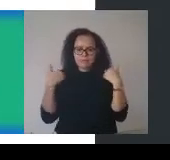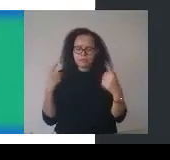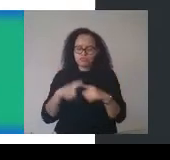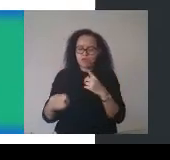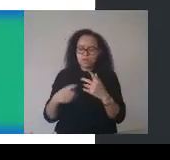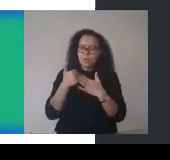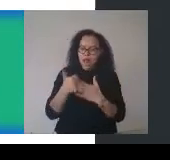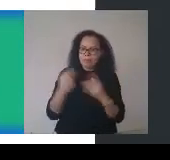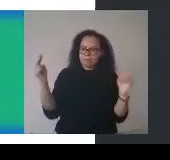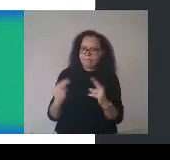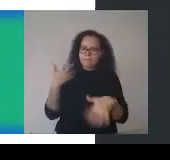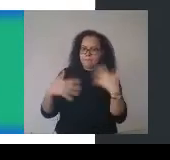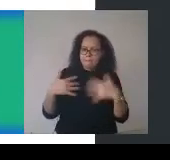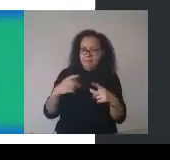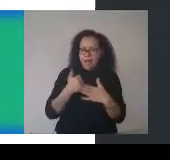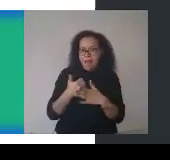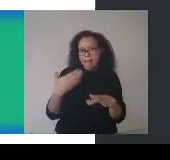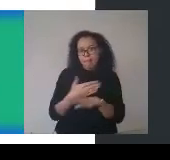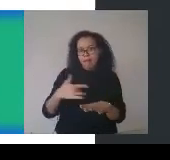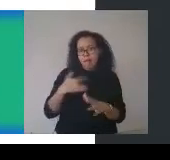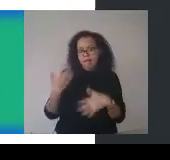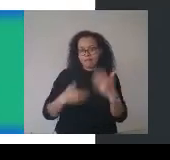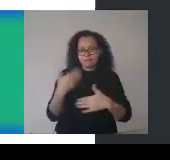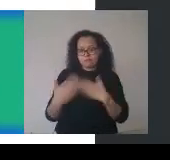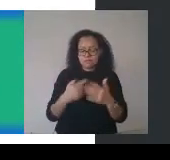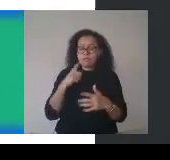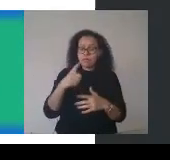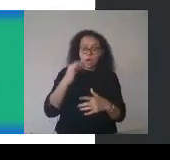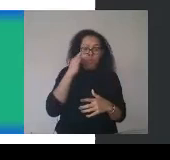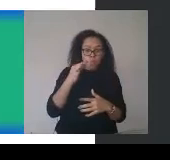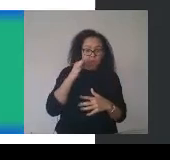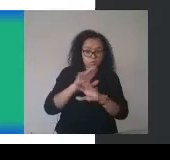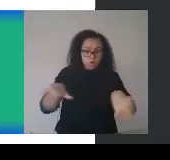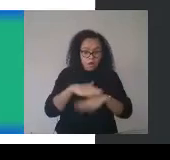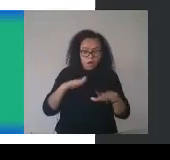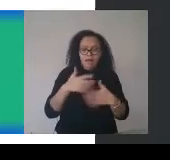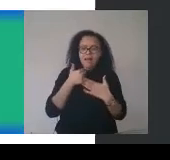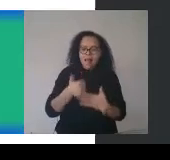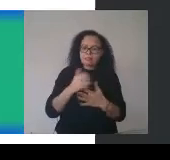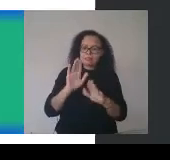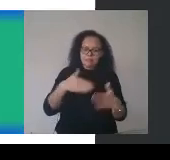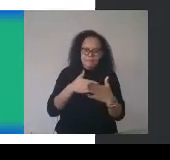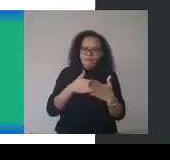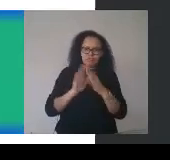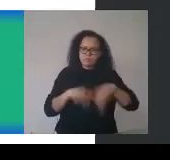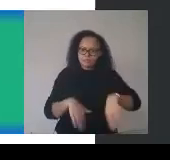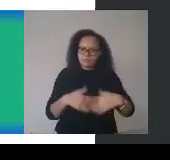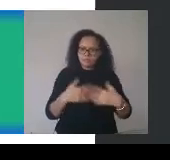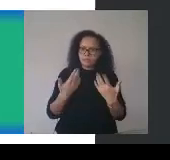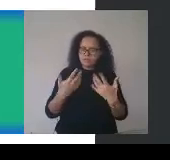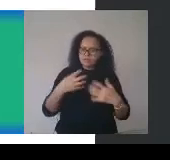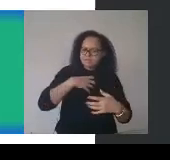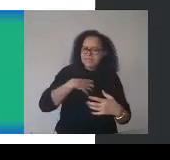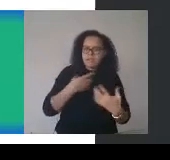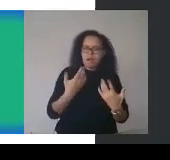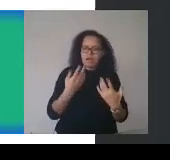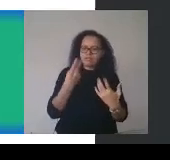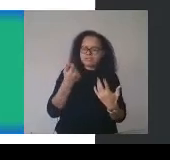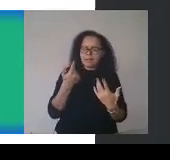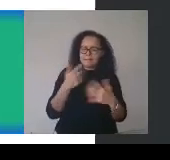life. Importantly, being in water overcomes the barriers of pain, long-term health conditions, fear, limited function by being in the